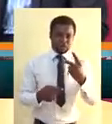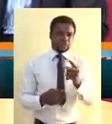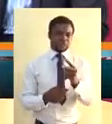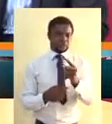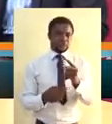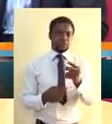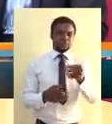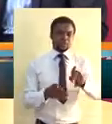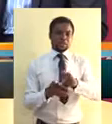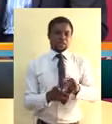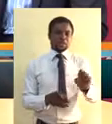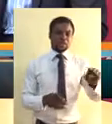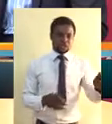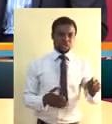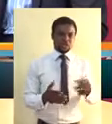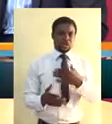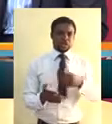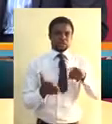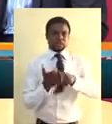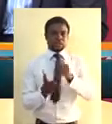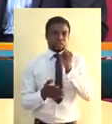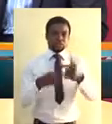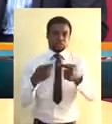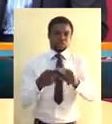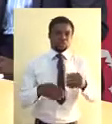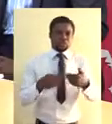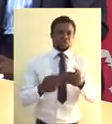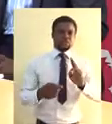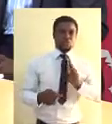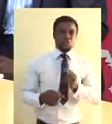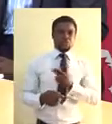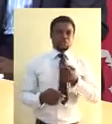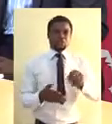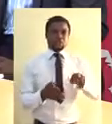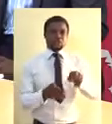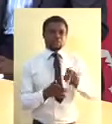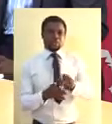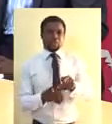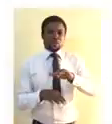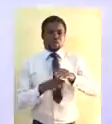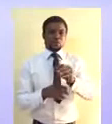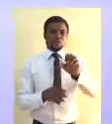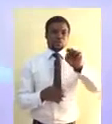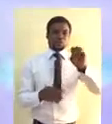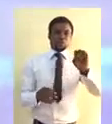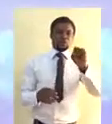Cafe practical session. This is going to give us a practical view of what Soji is talking about.